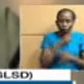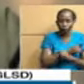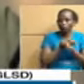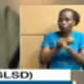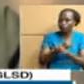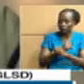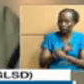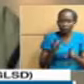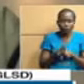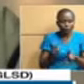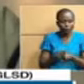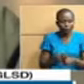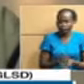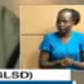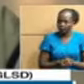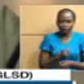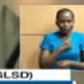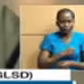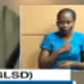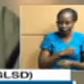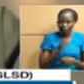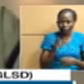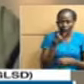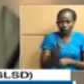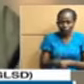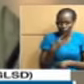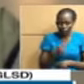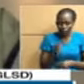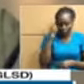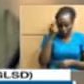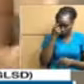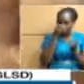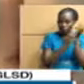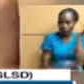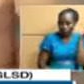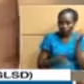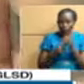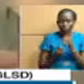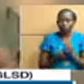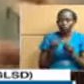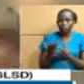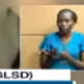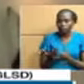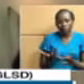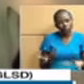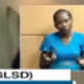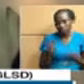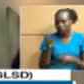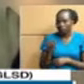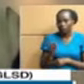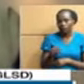is also very unfortunate for someone to say that the government is poor and therefore what they are giving dirty beans. This is